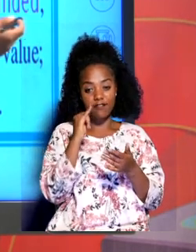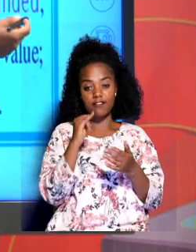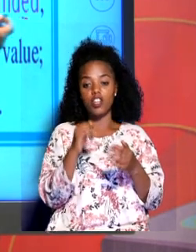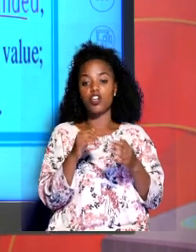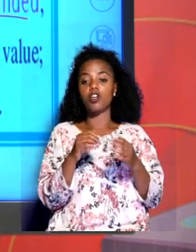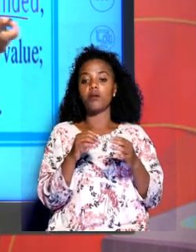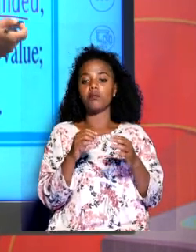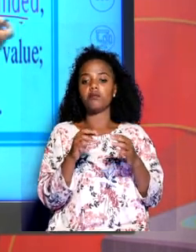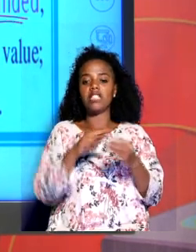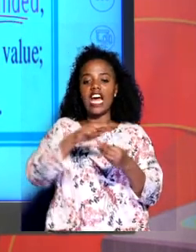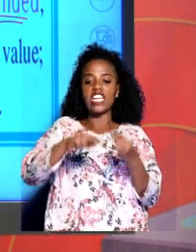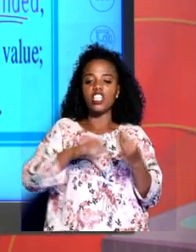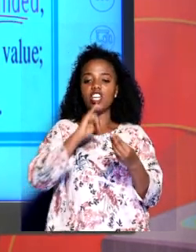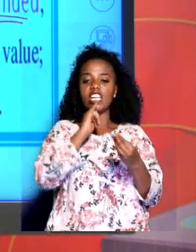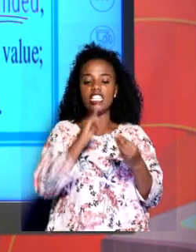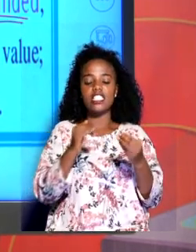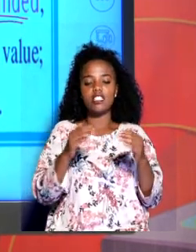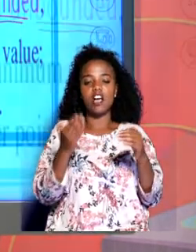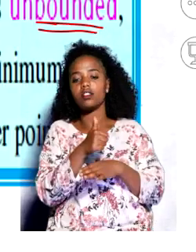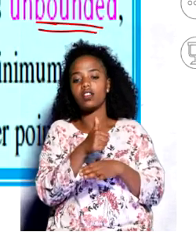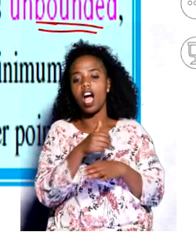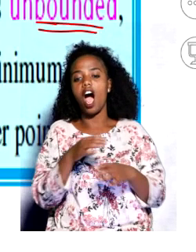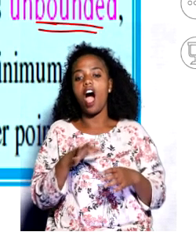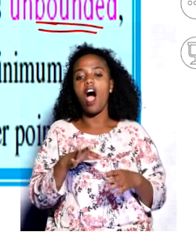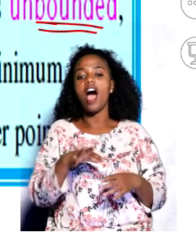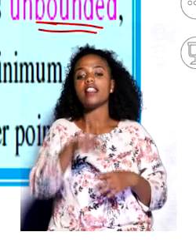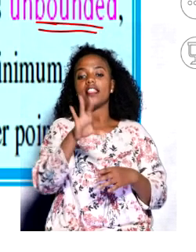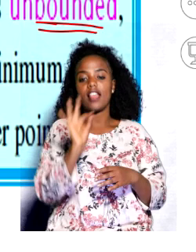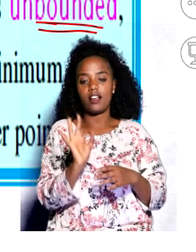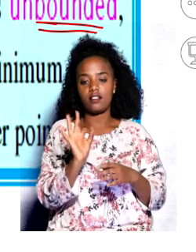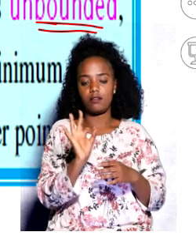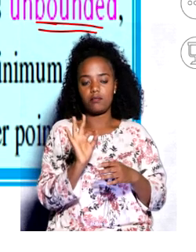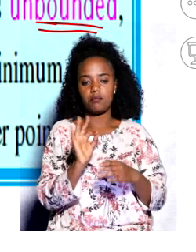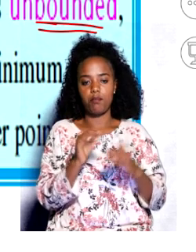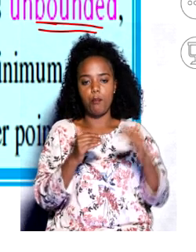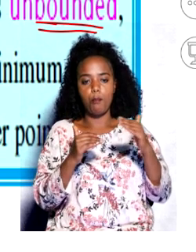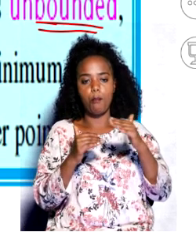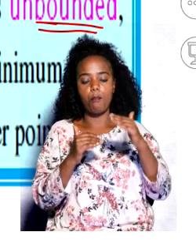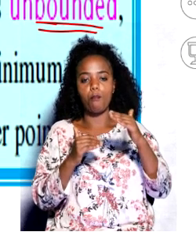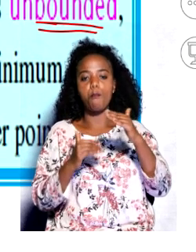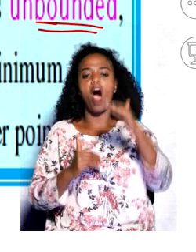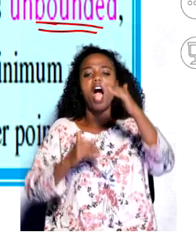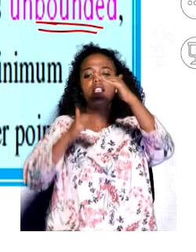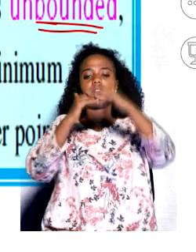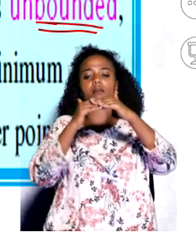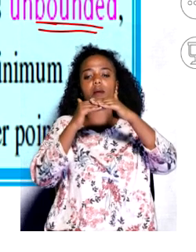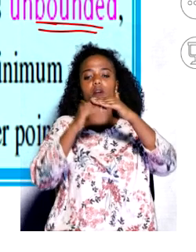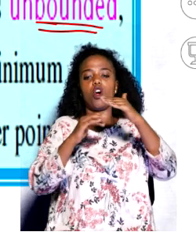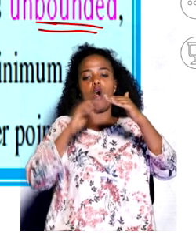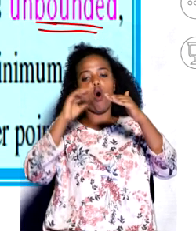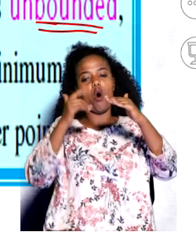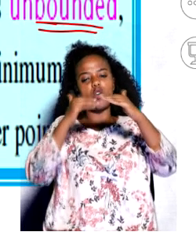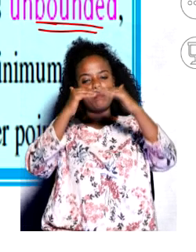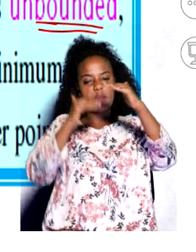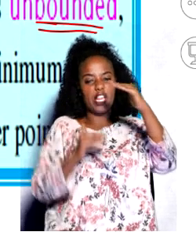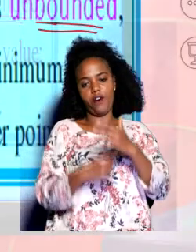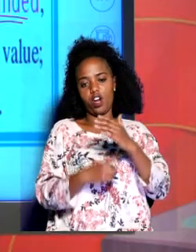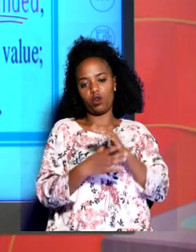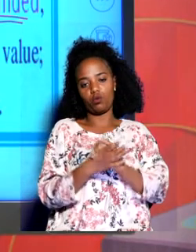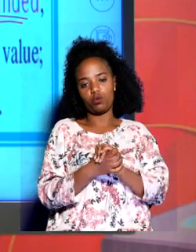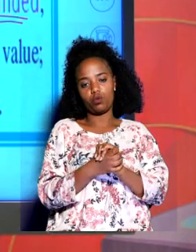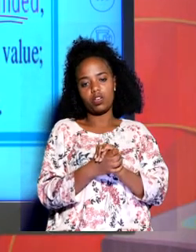If the feasible region is unbounded, if it's unbounded, may or may not attain maximum or minimum